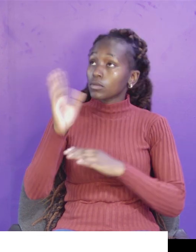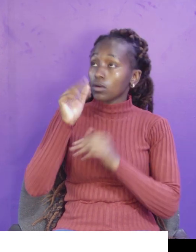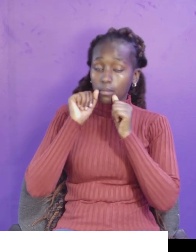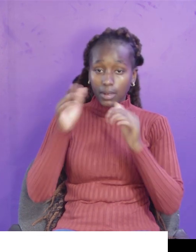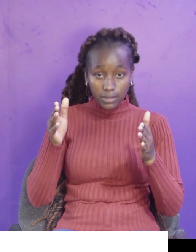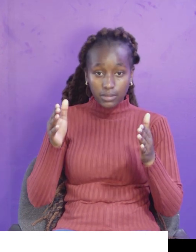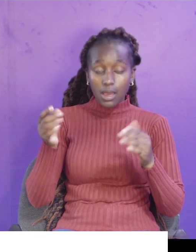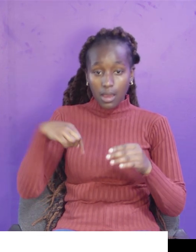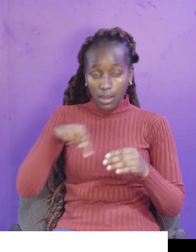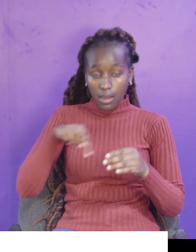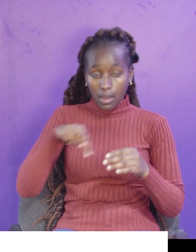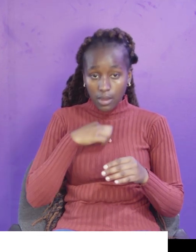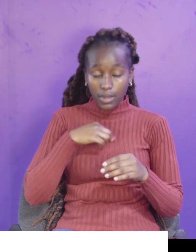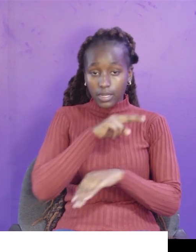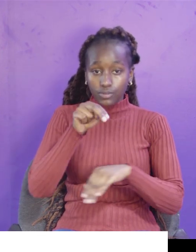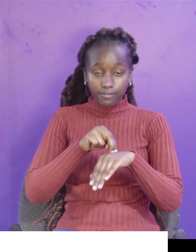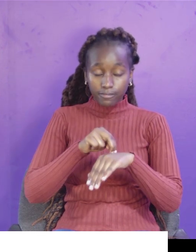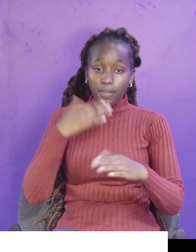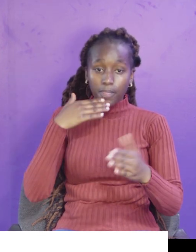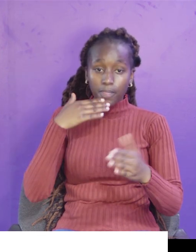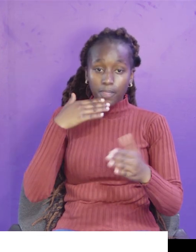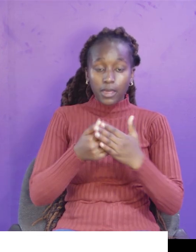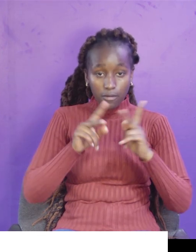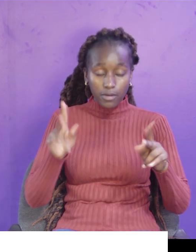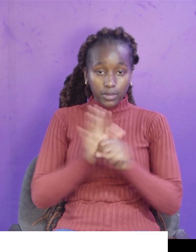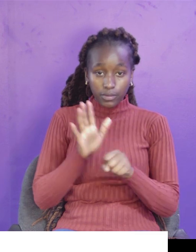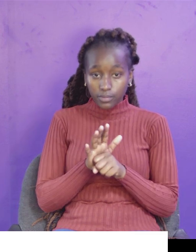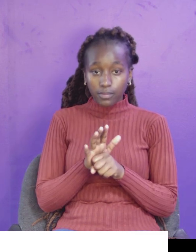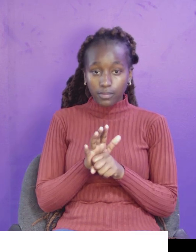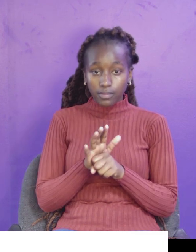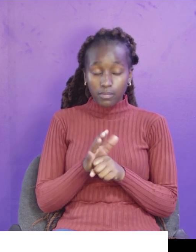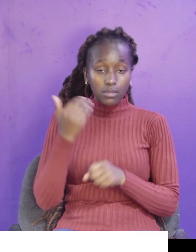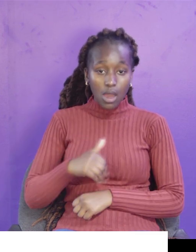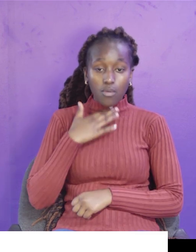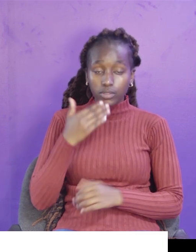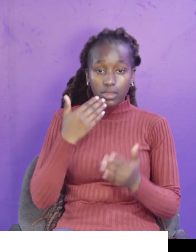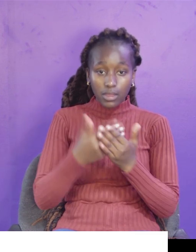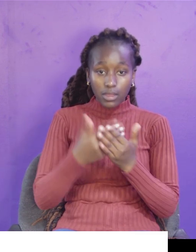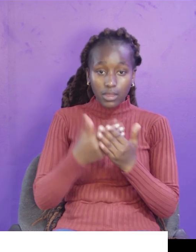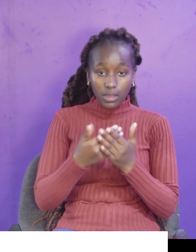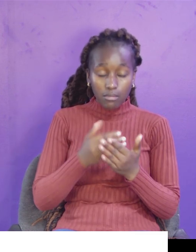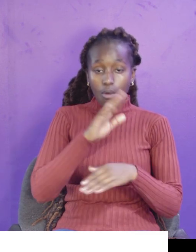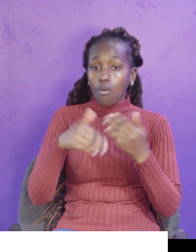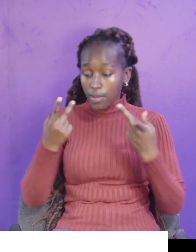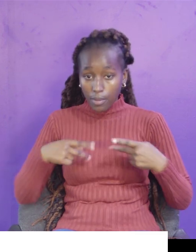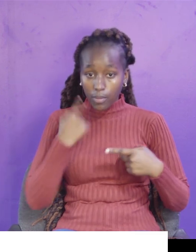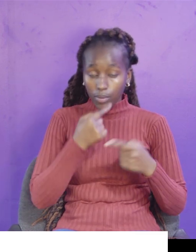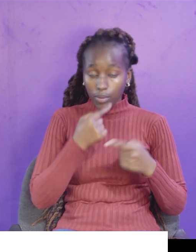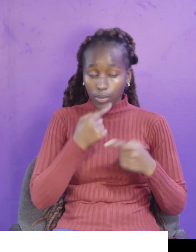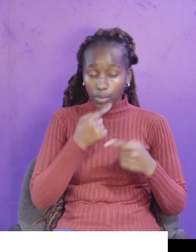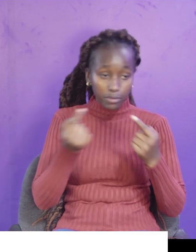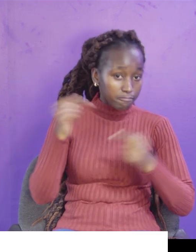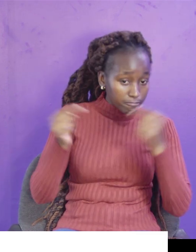great nation. Thank you very much, and I want to thank all the dignitaries who have come to condole with